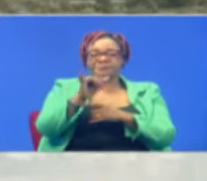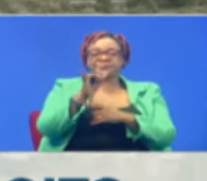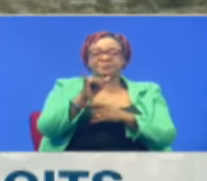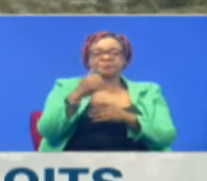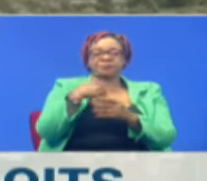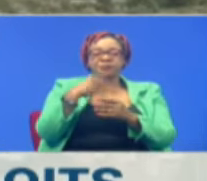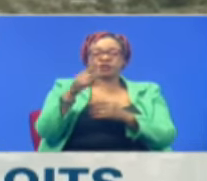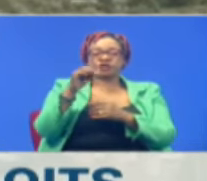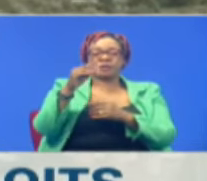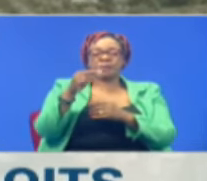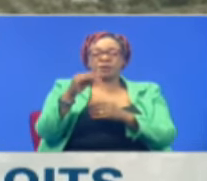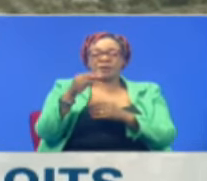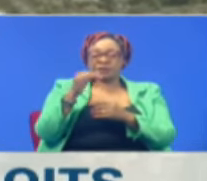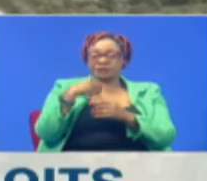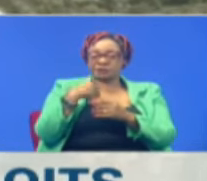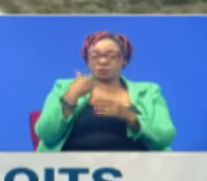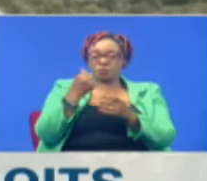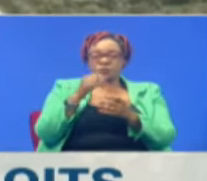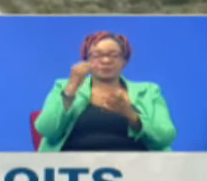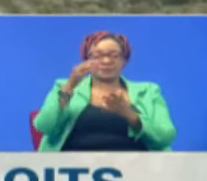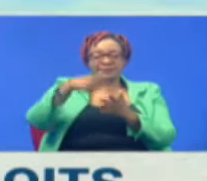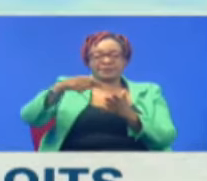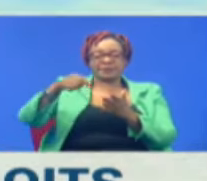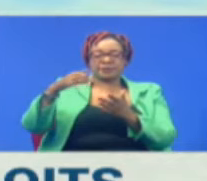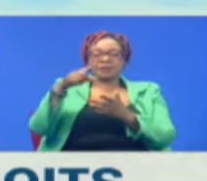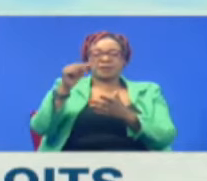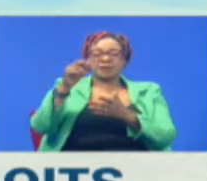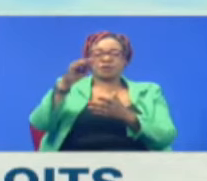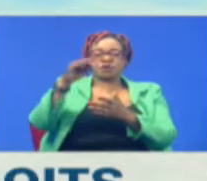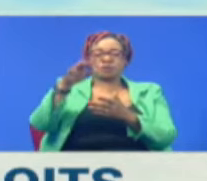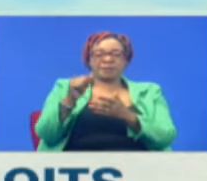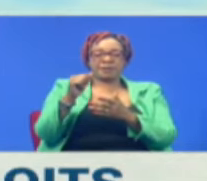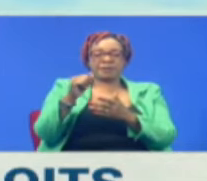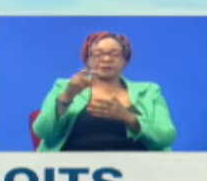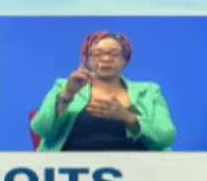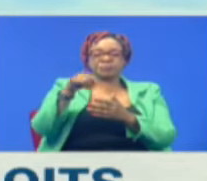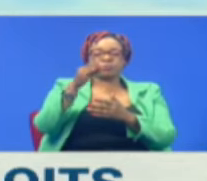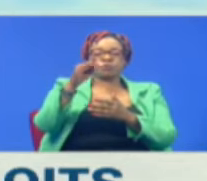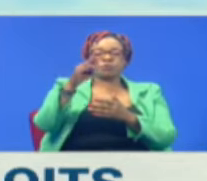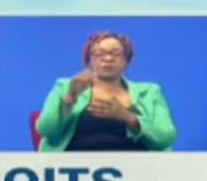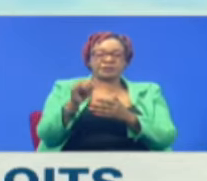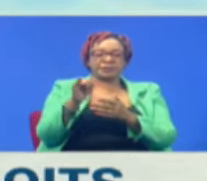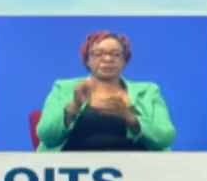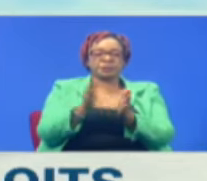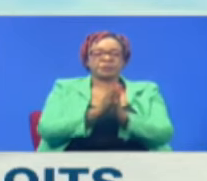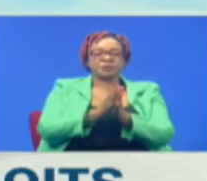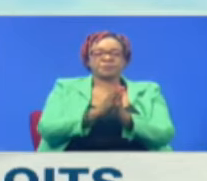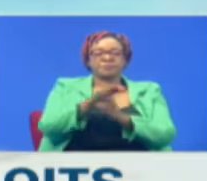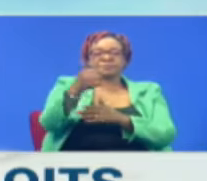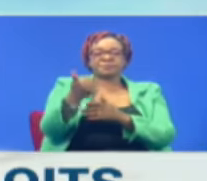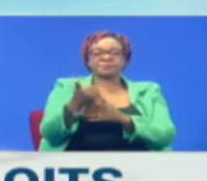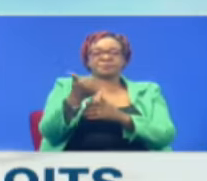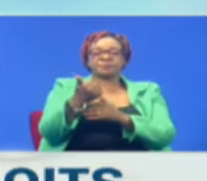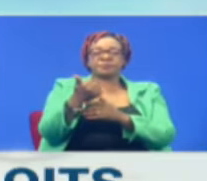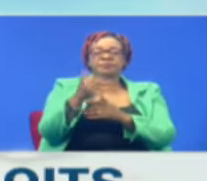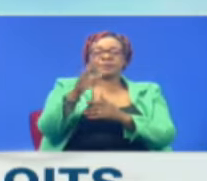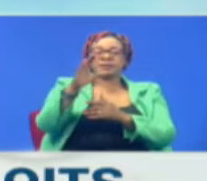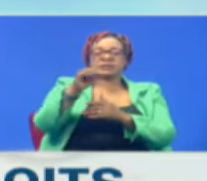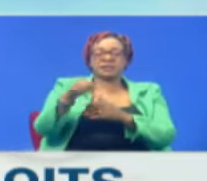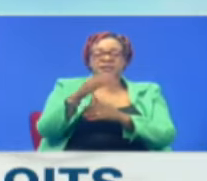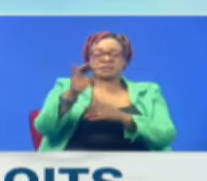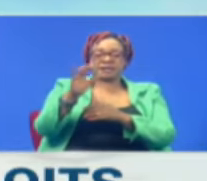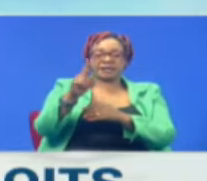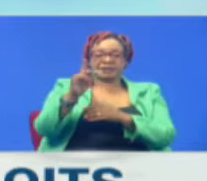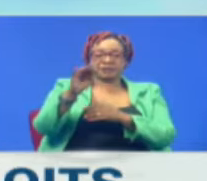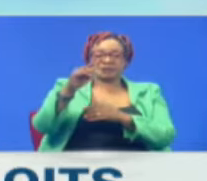Geothermal Energy Development was signed in Galalikoma, Djibouti, in the presence of, among others, Energy CS Charles Keter.